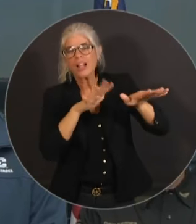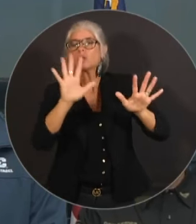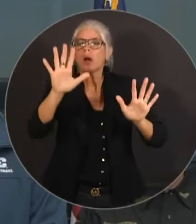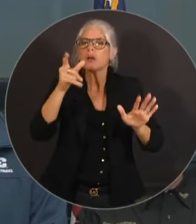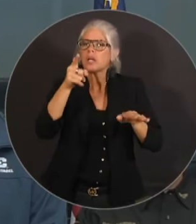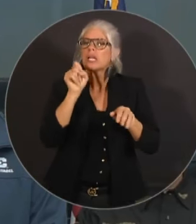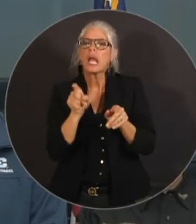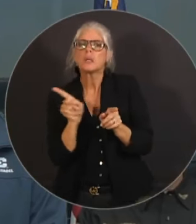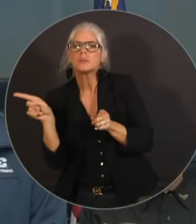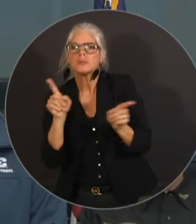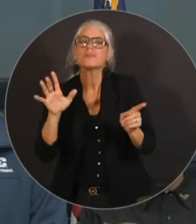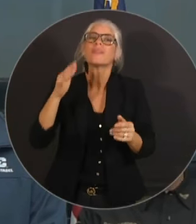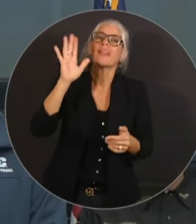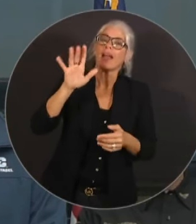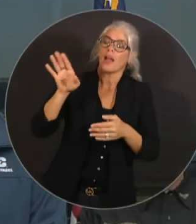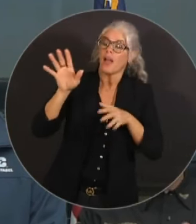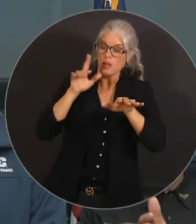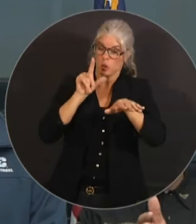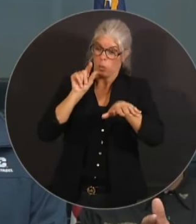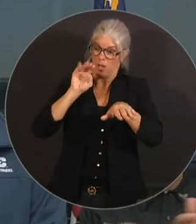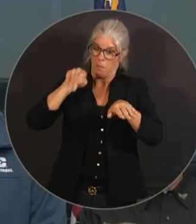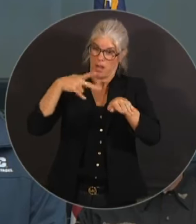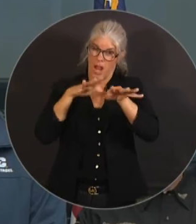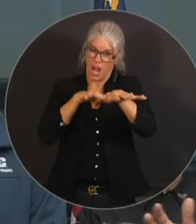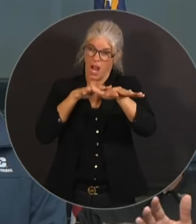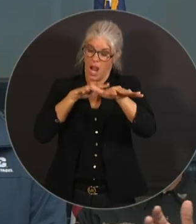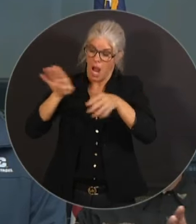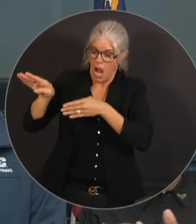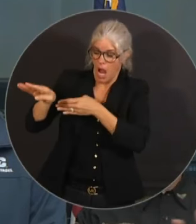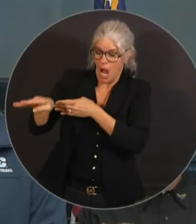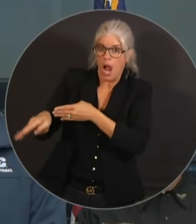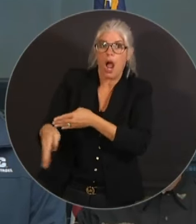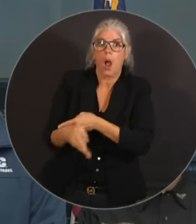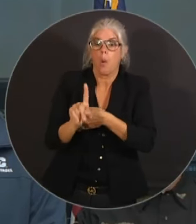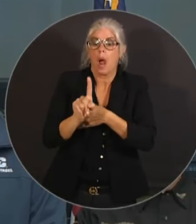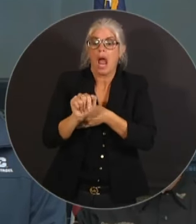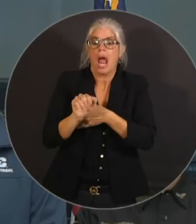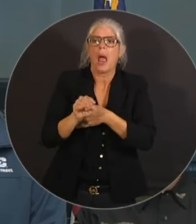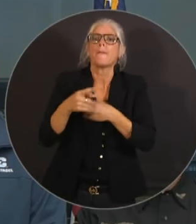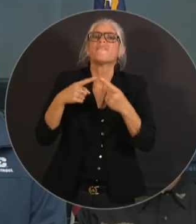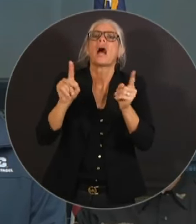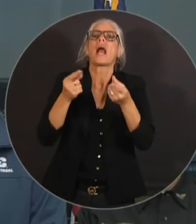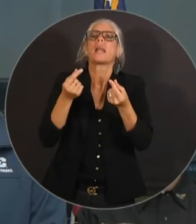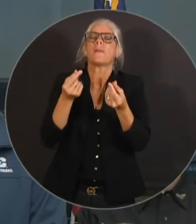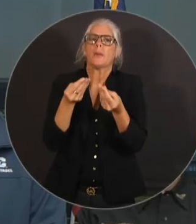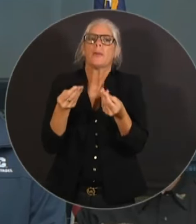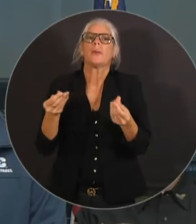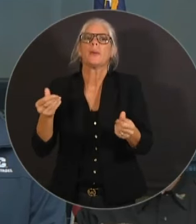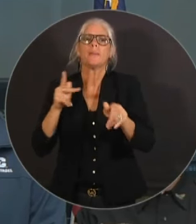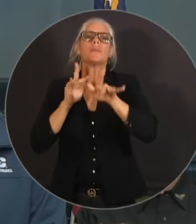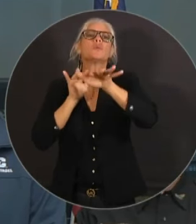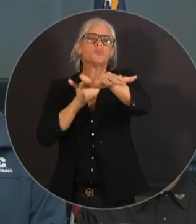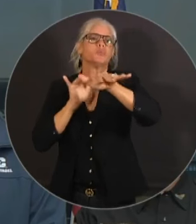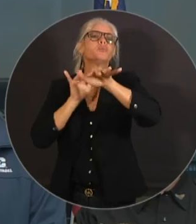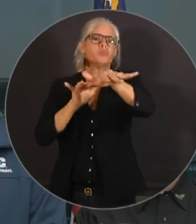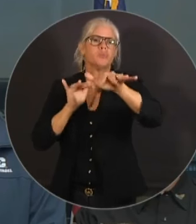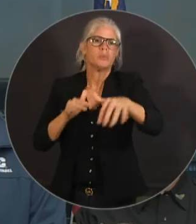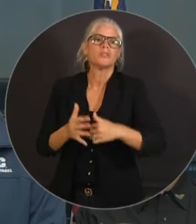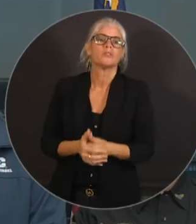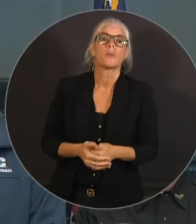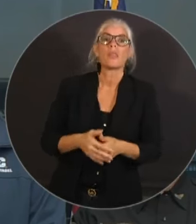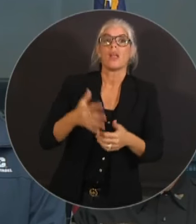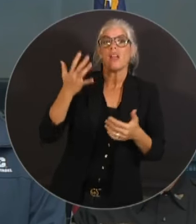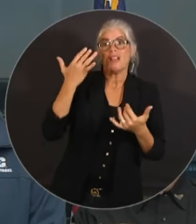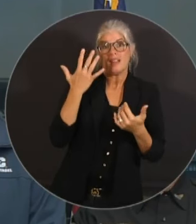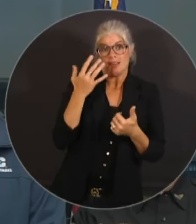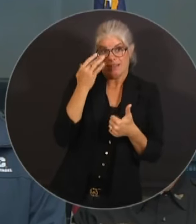a.m., the flow returned to normal. But as we go through today, you're going to continue to see a lot of people on the roads. And so on one hand, that shows that people are taking